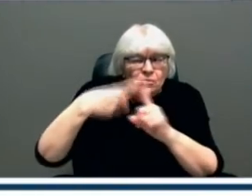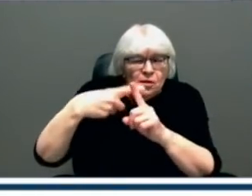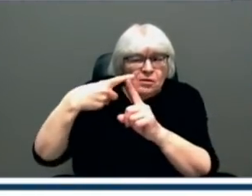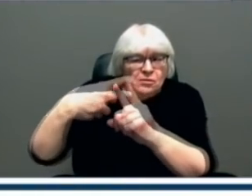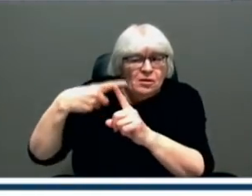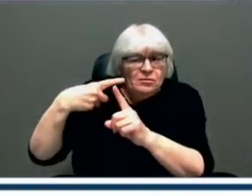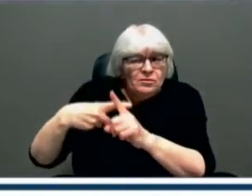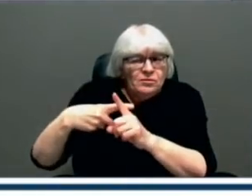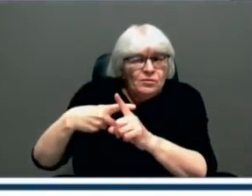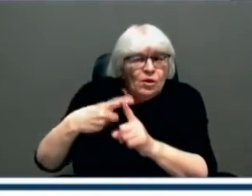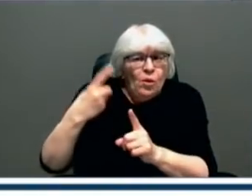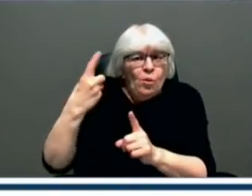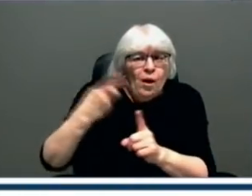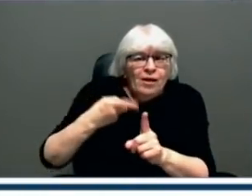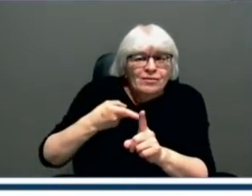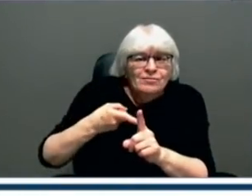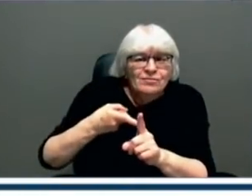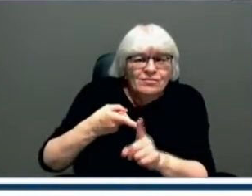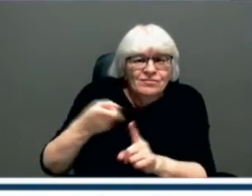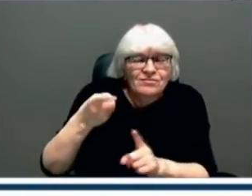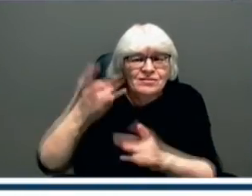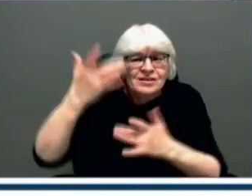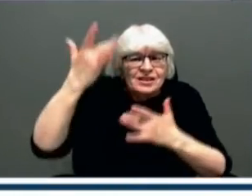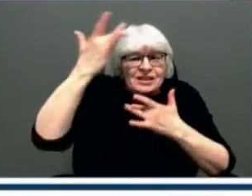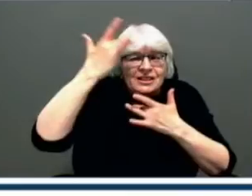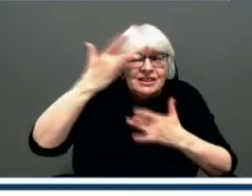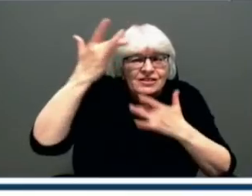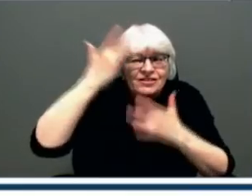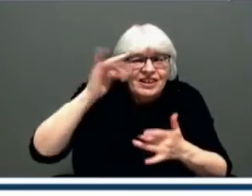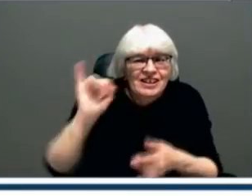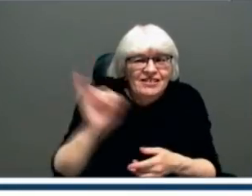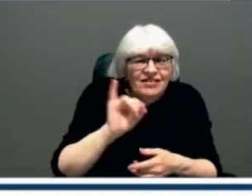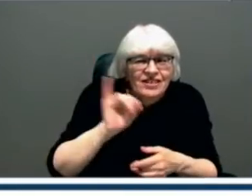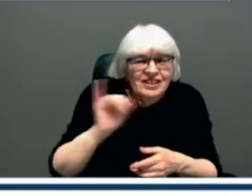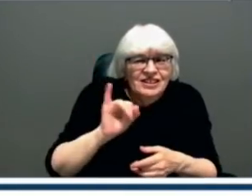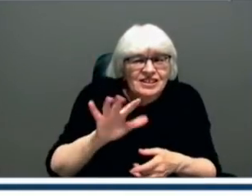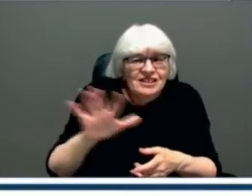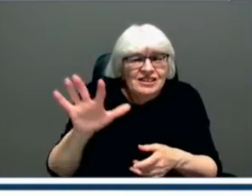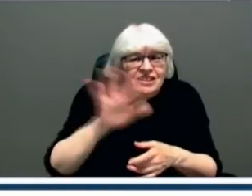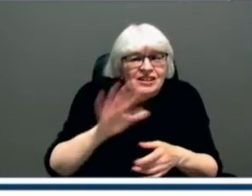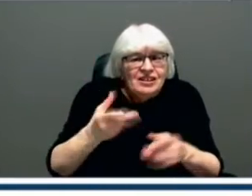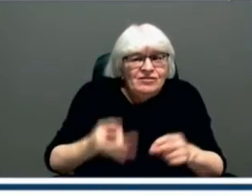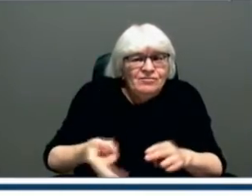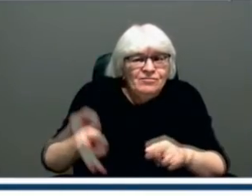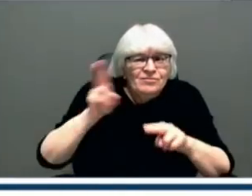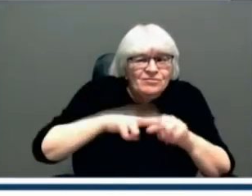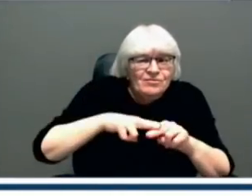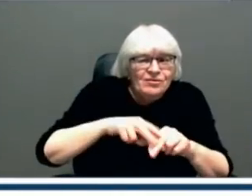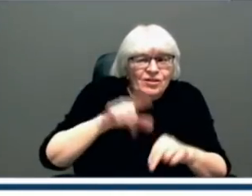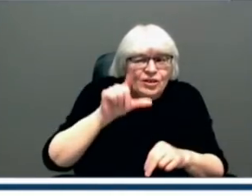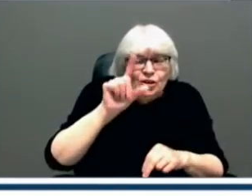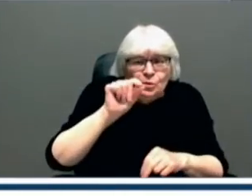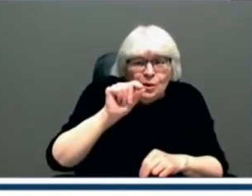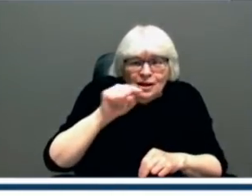somewhere between 20 and 30%. And given that level of virus in the community,